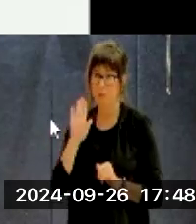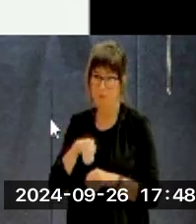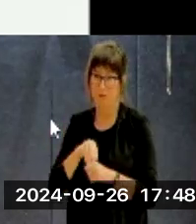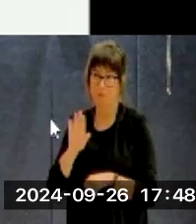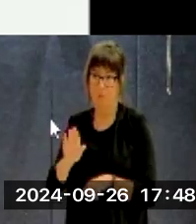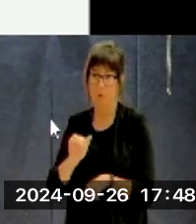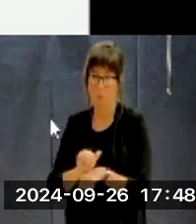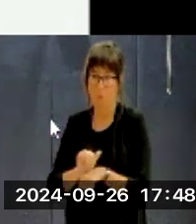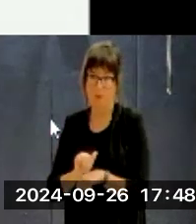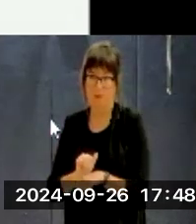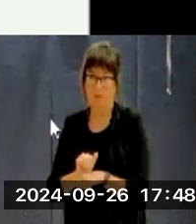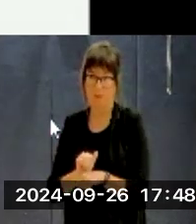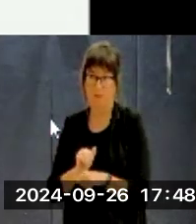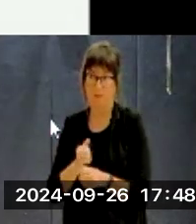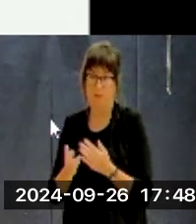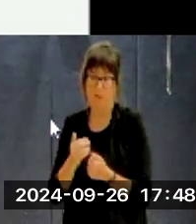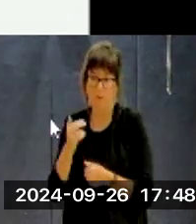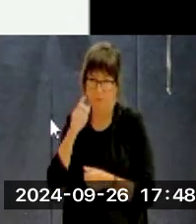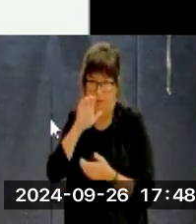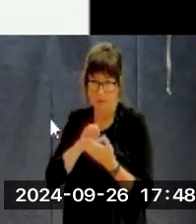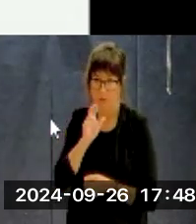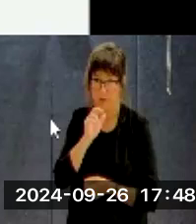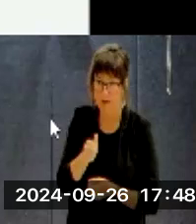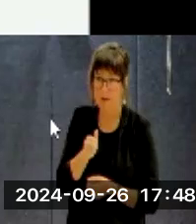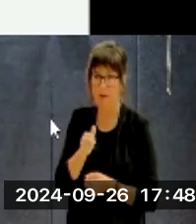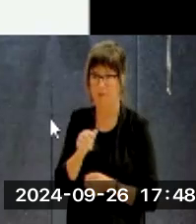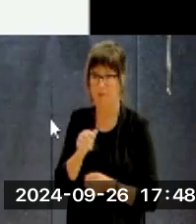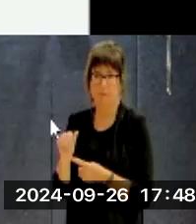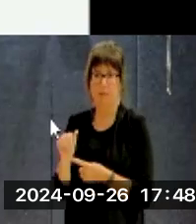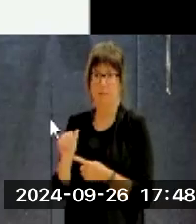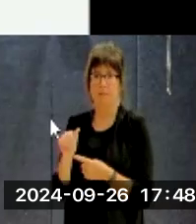whether you think it might be or not. Disability is everywhere. It's